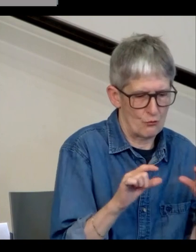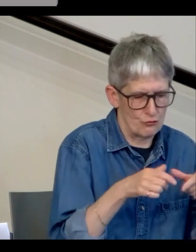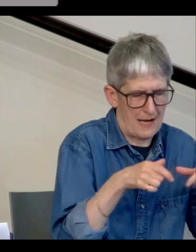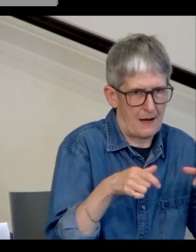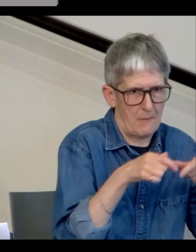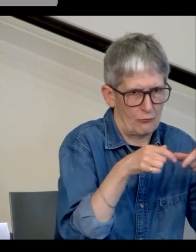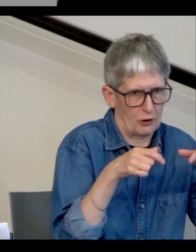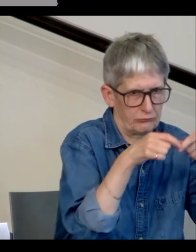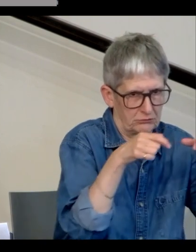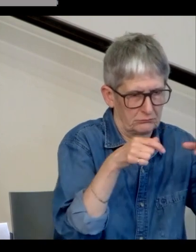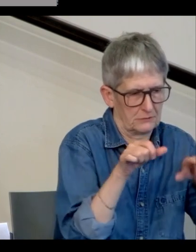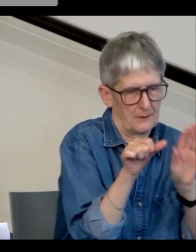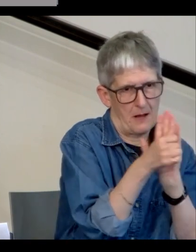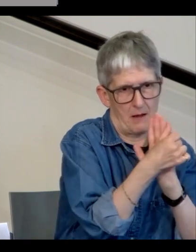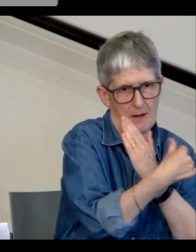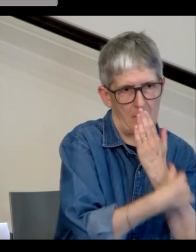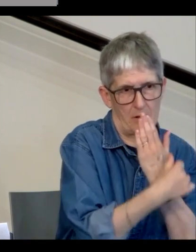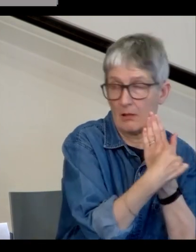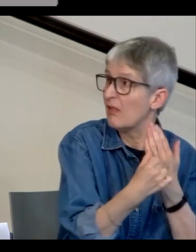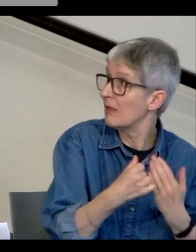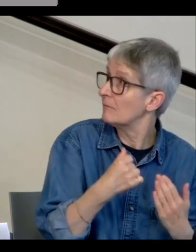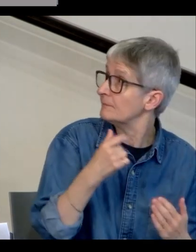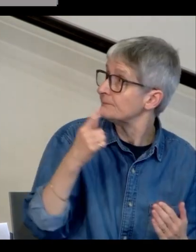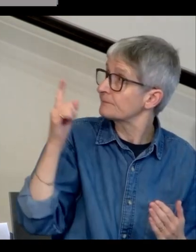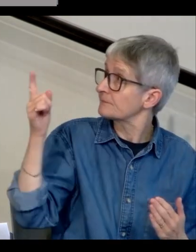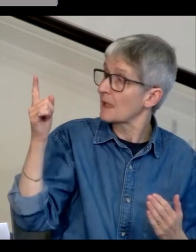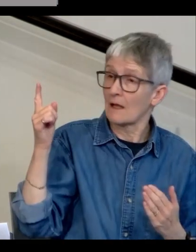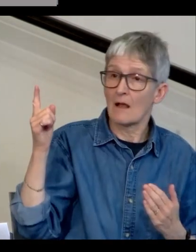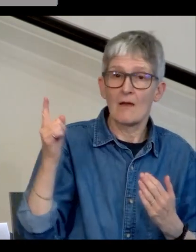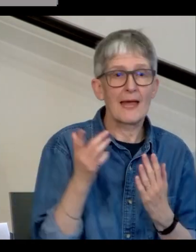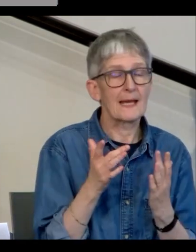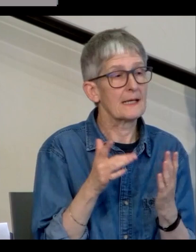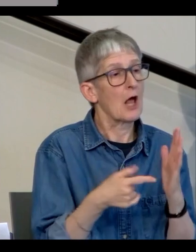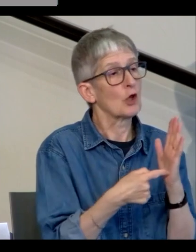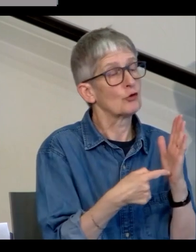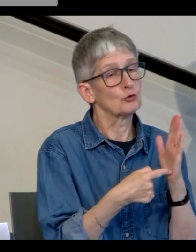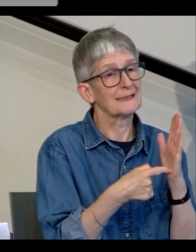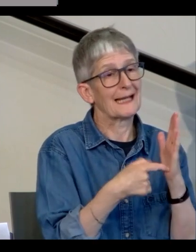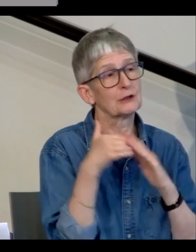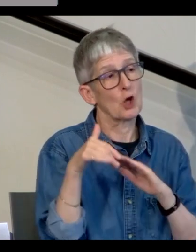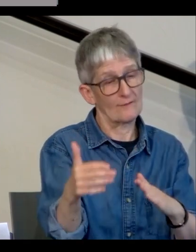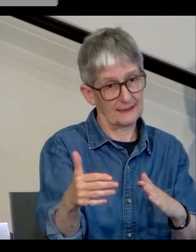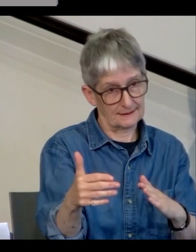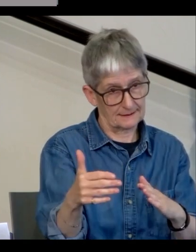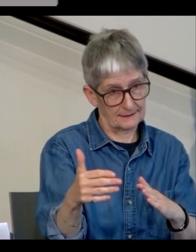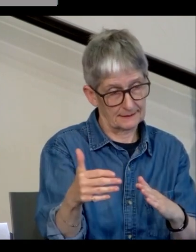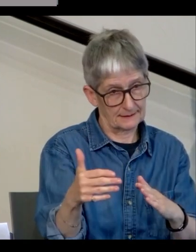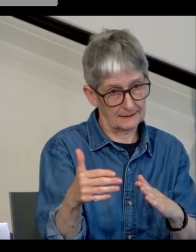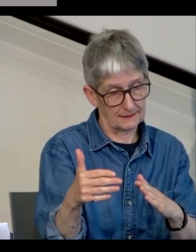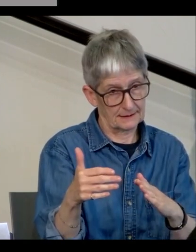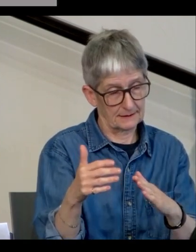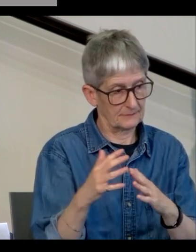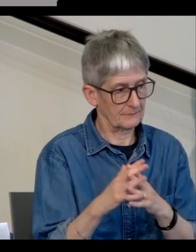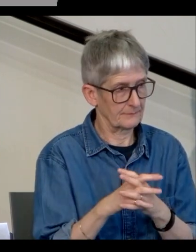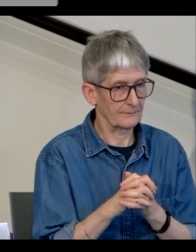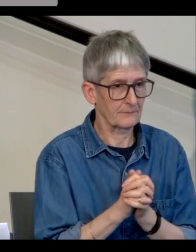Revival. And you also see up there, there is our midweek service for those who are retired, and that's our cameo, and the details